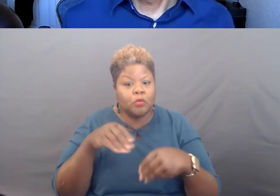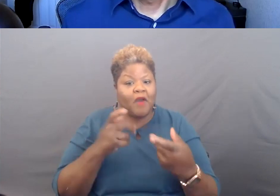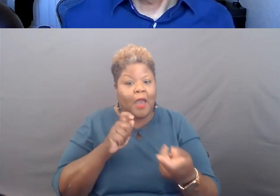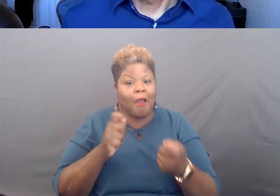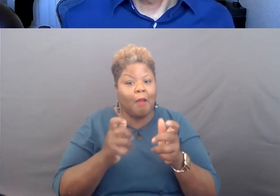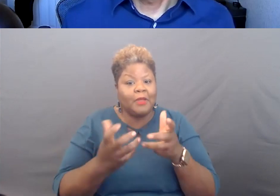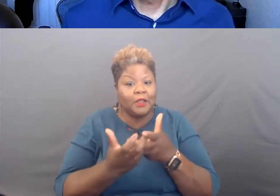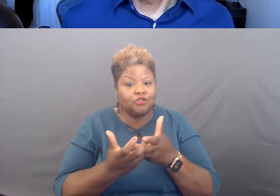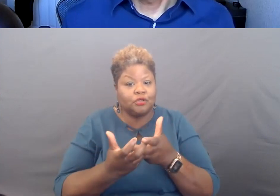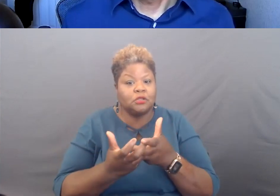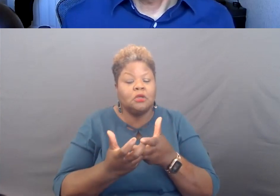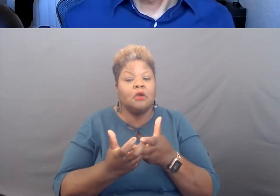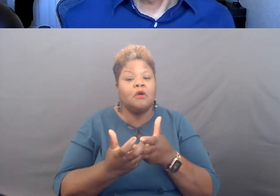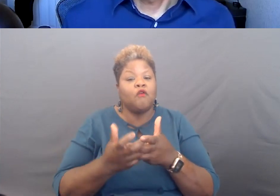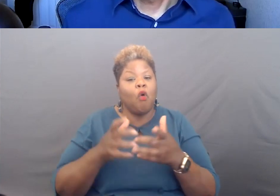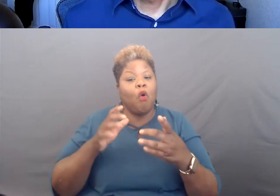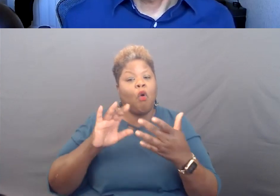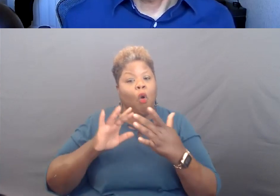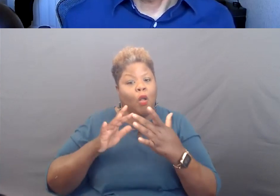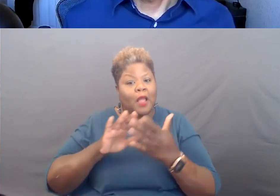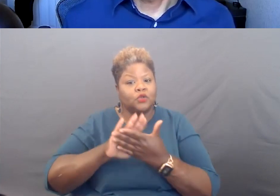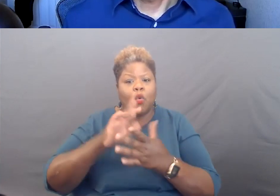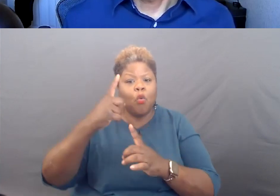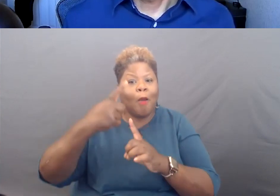to telecommute to school, only for a